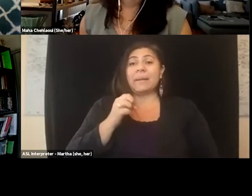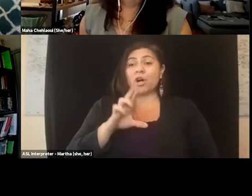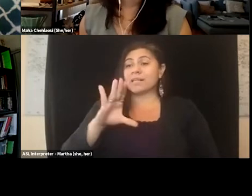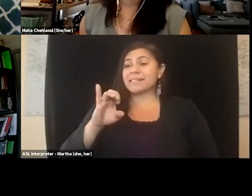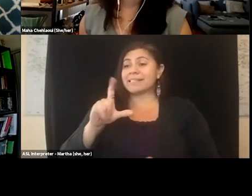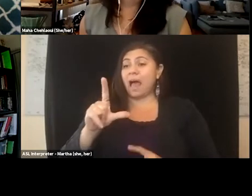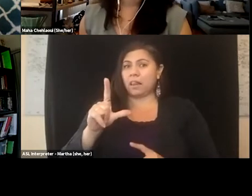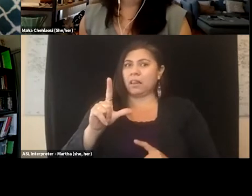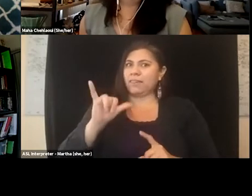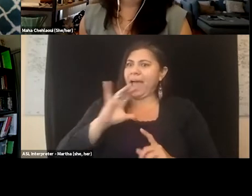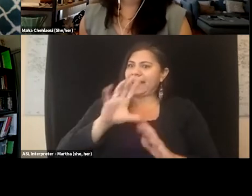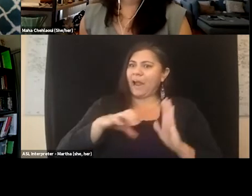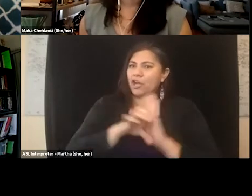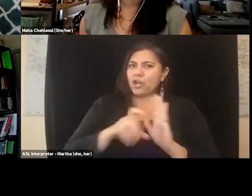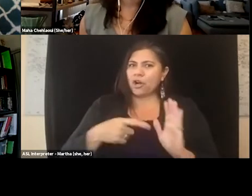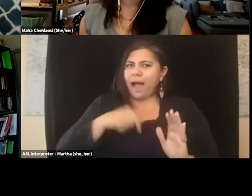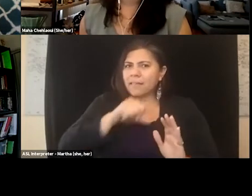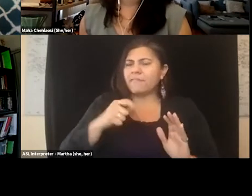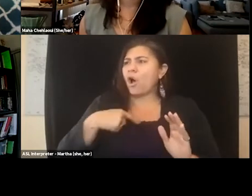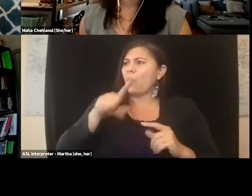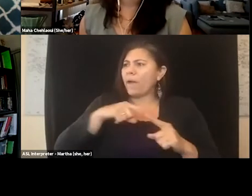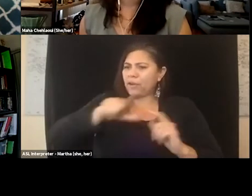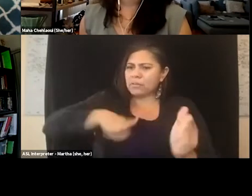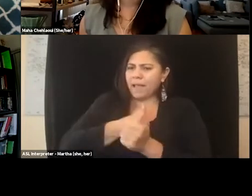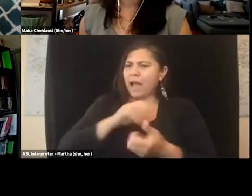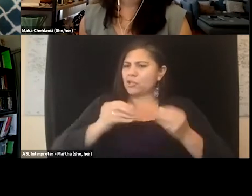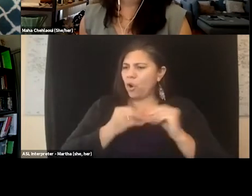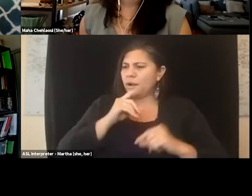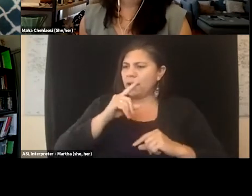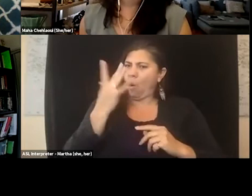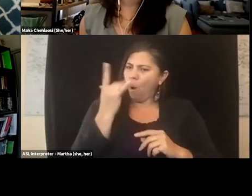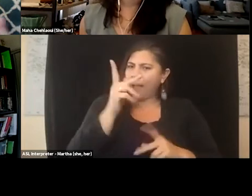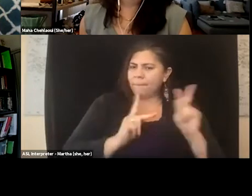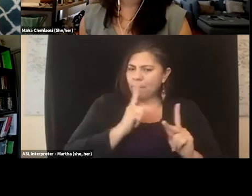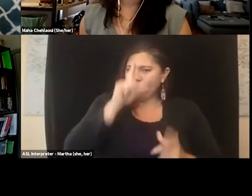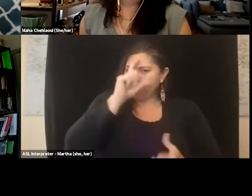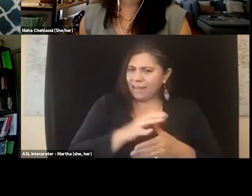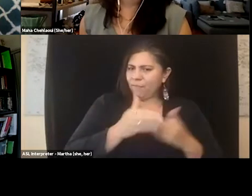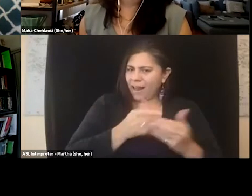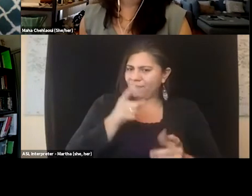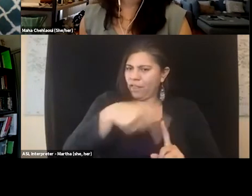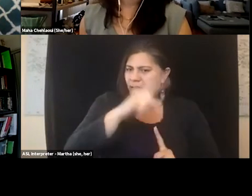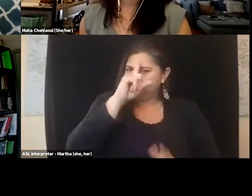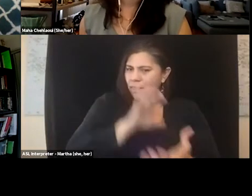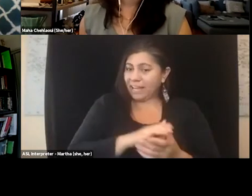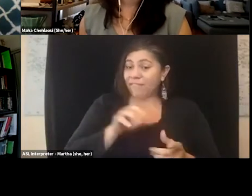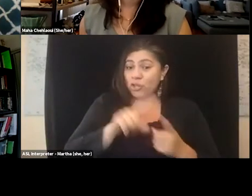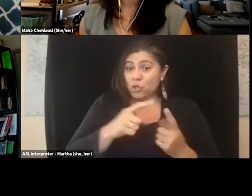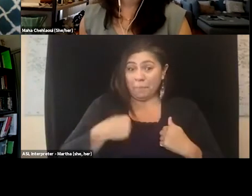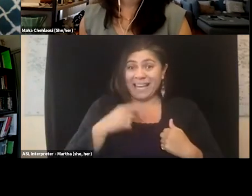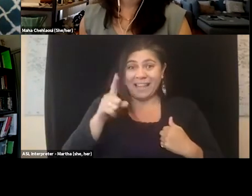Now, when there's a story of why people believe what they believe and have, you know, act the way they act, those are interesting to me. But I